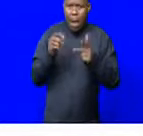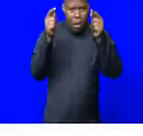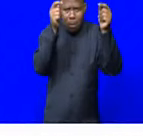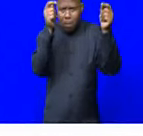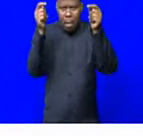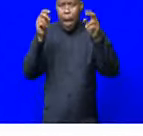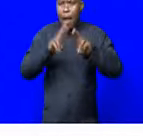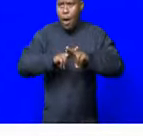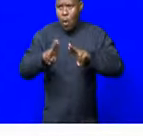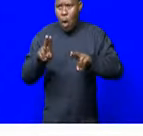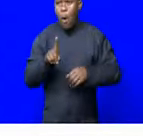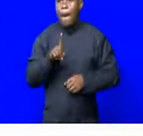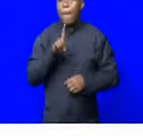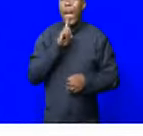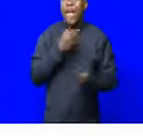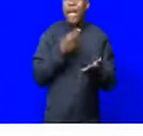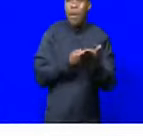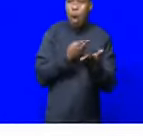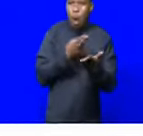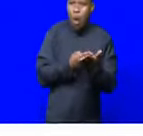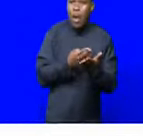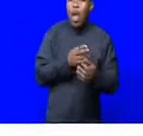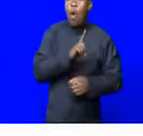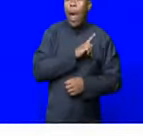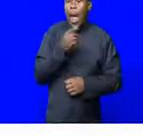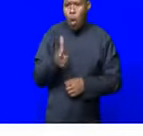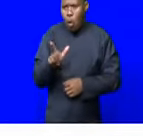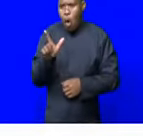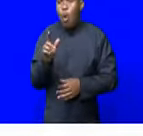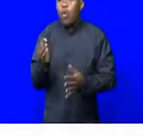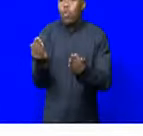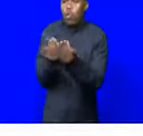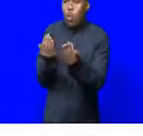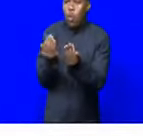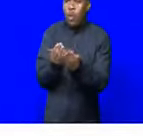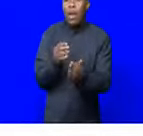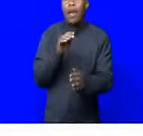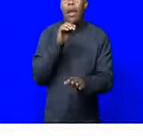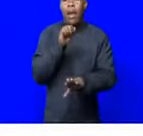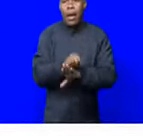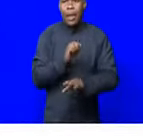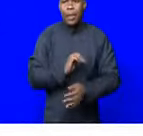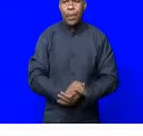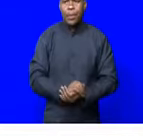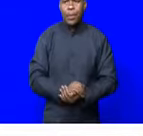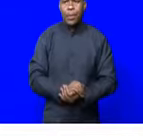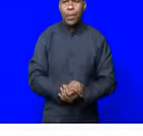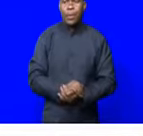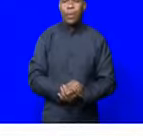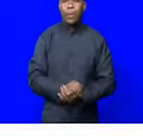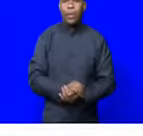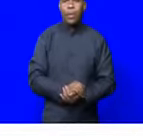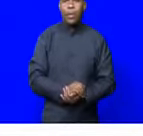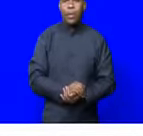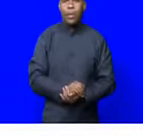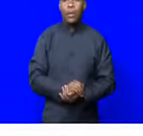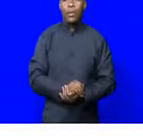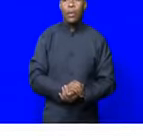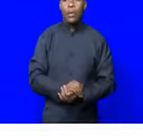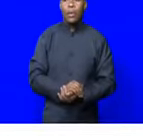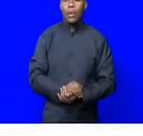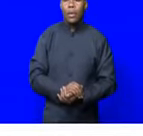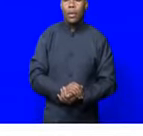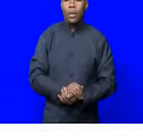members of the public or deprived of education because of their condition. Reporting for Eswatini TV News, I'm Kian MCB